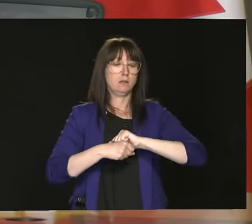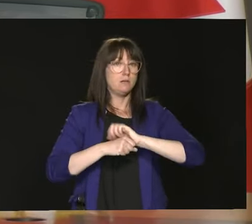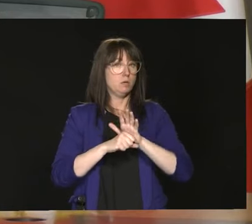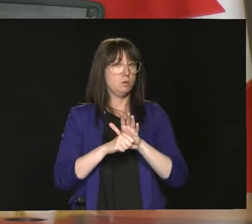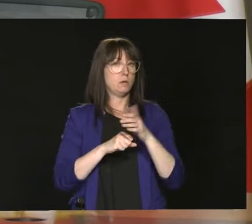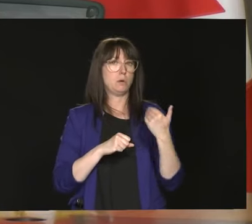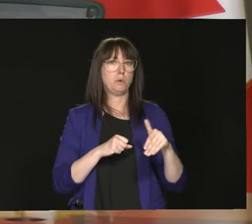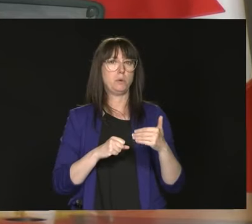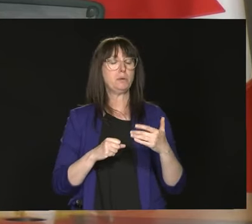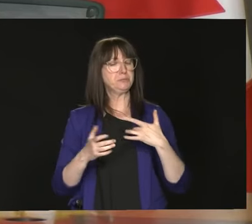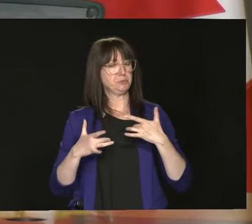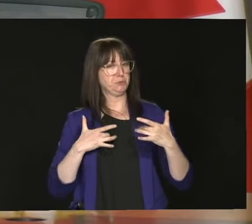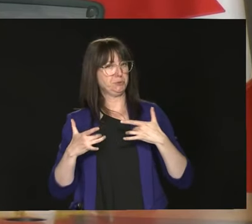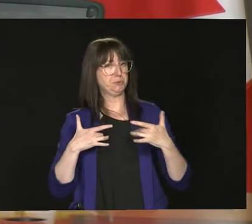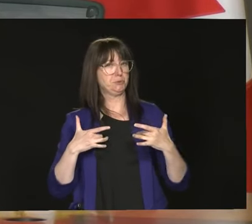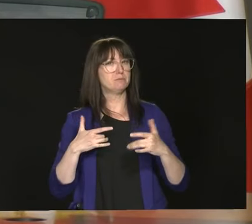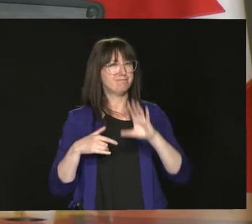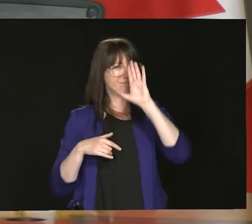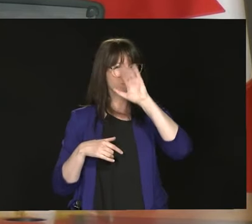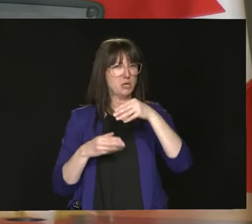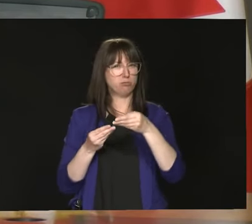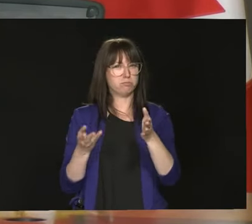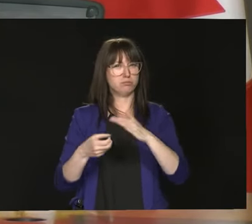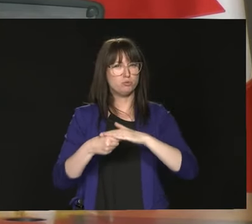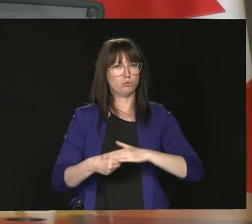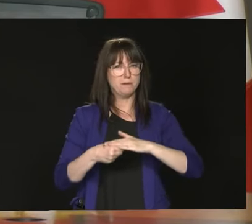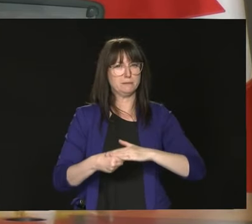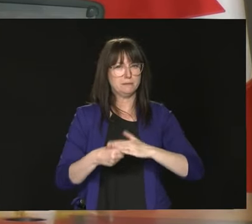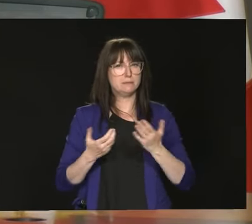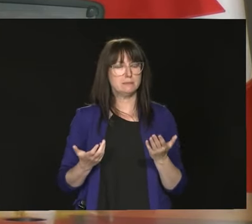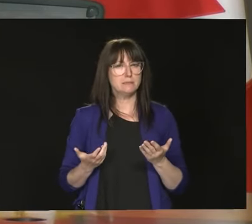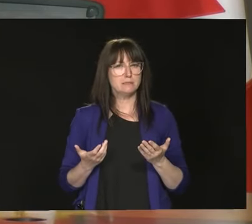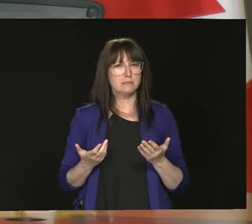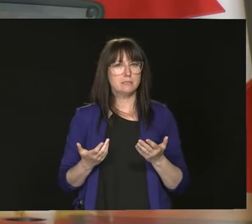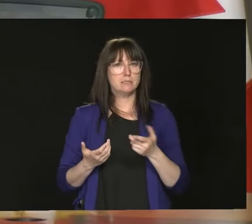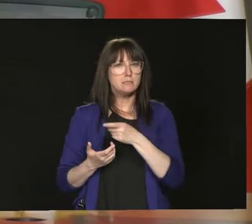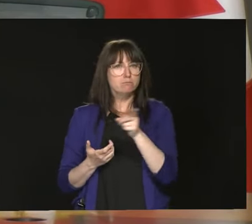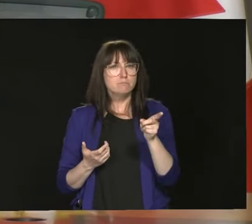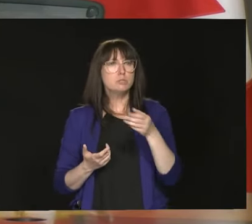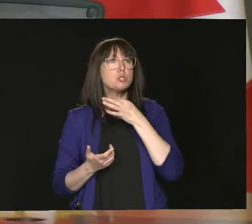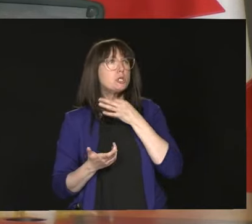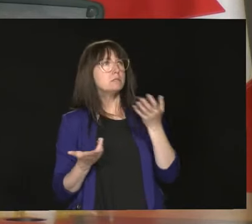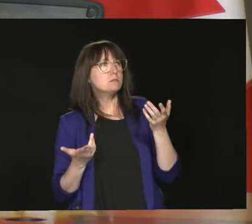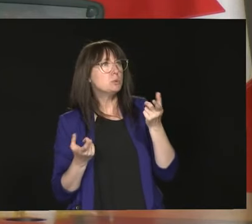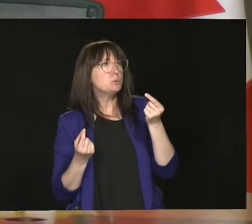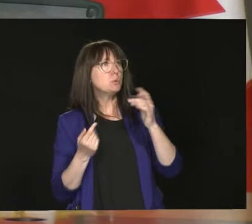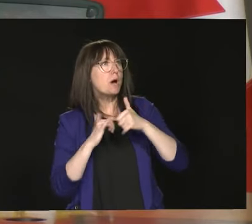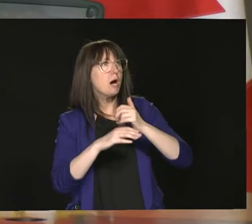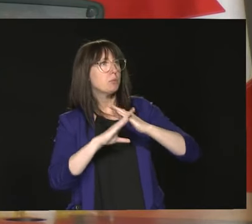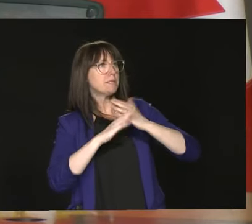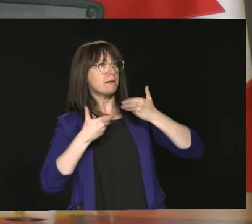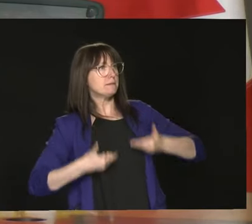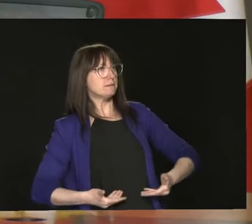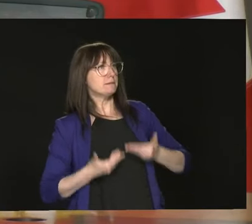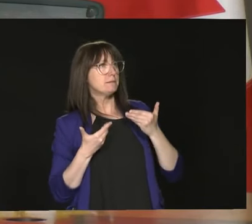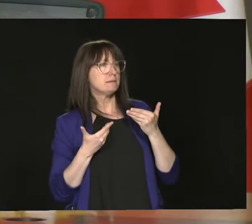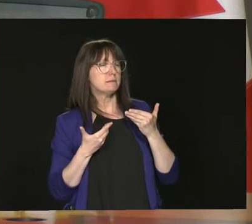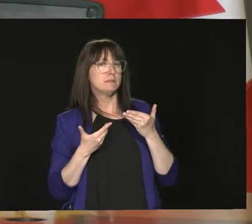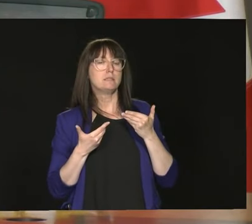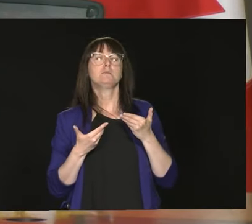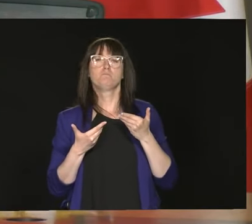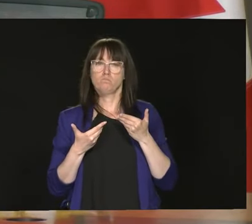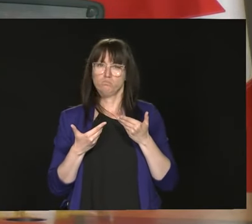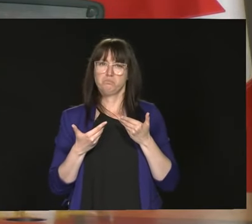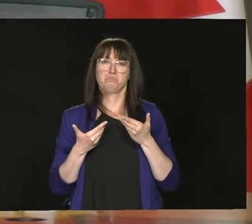stressful, and Canadians want to know what we are doing to protect them. We are taking new steps to be as transparent